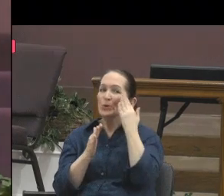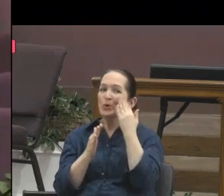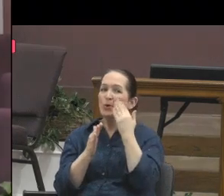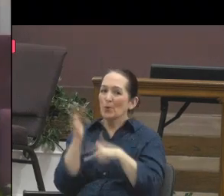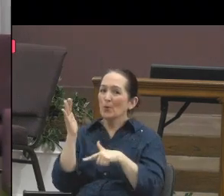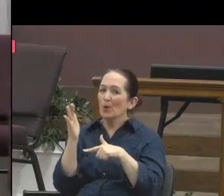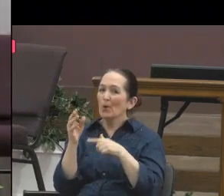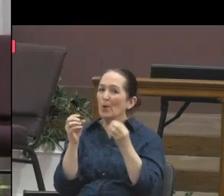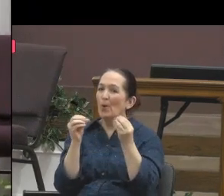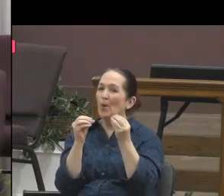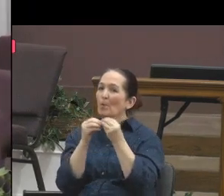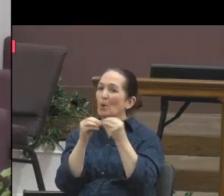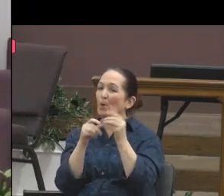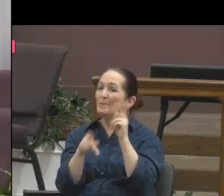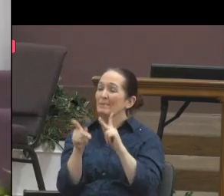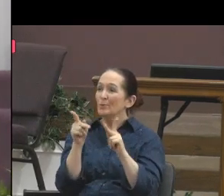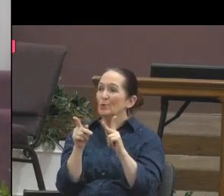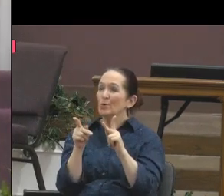There are more people.